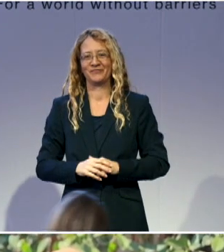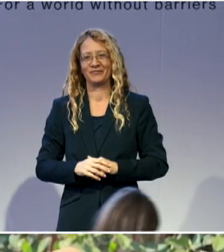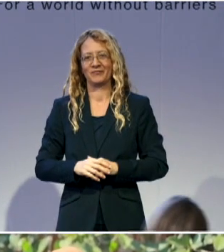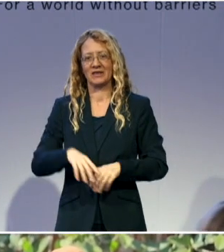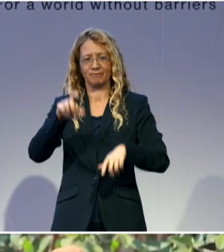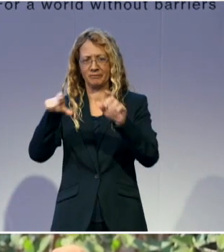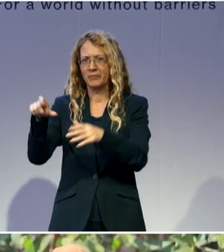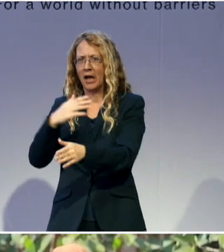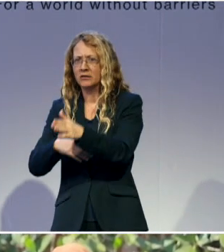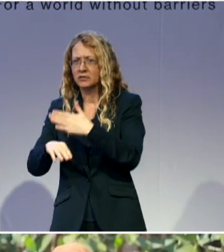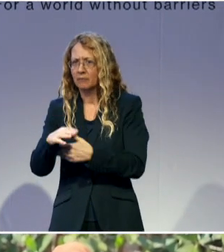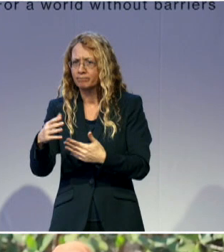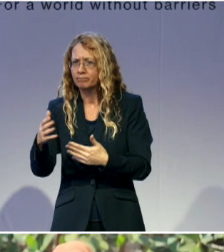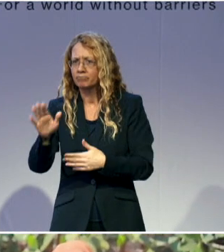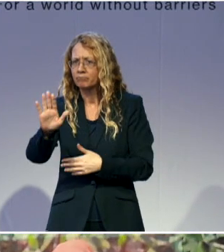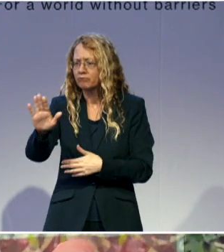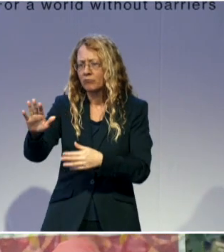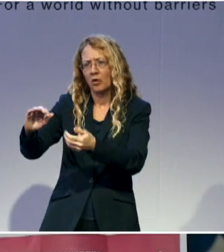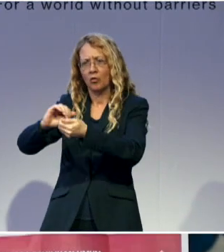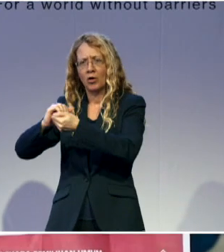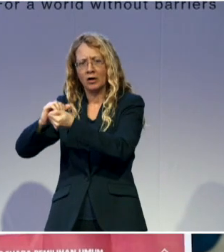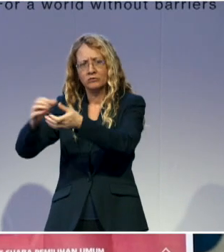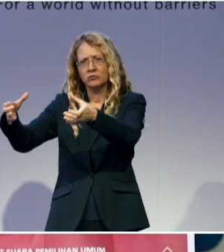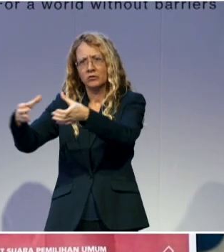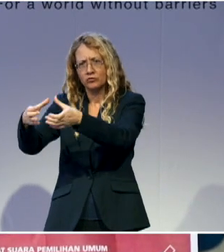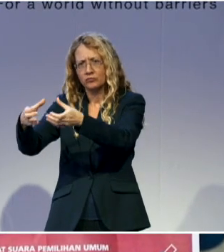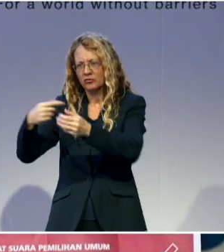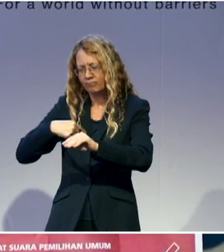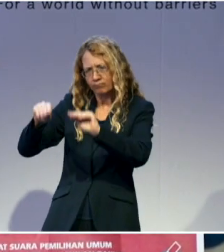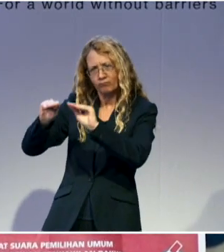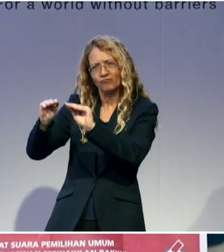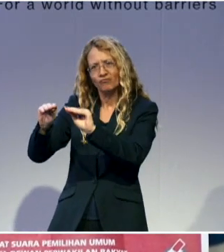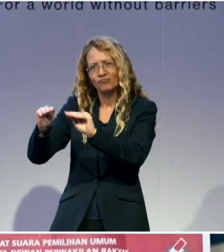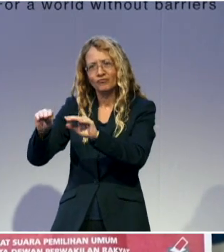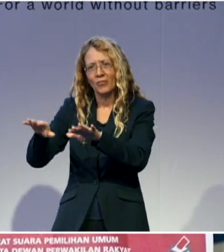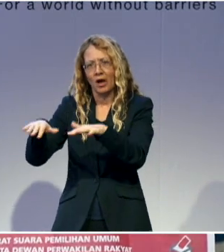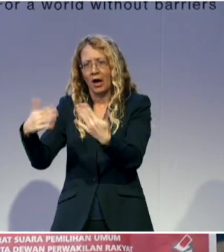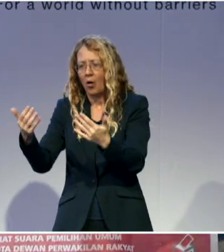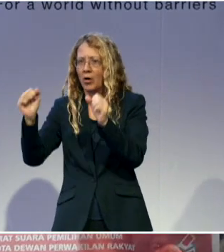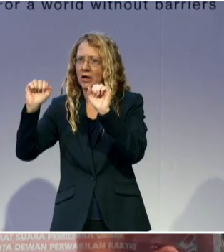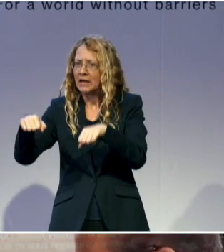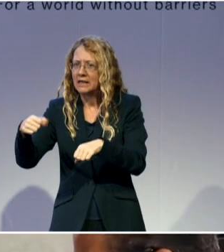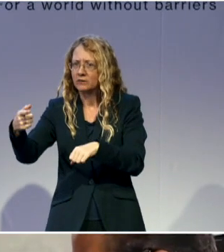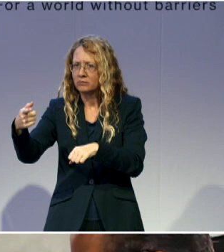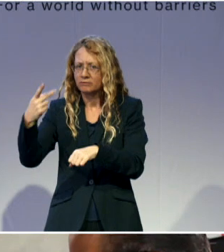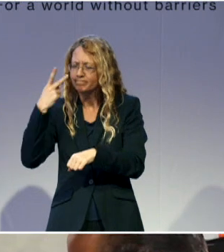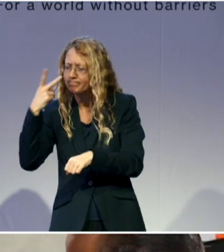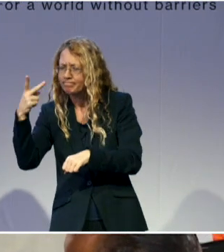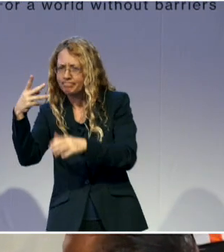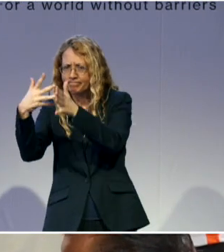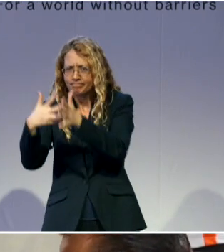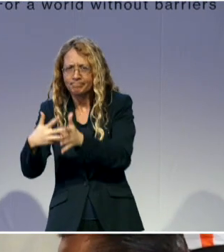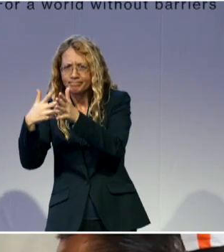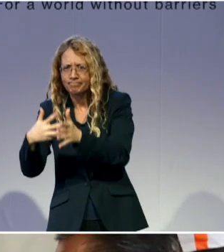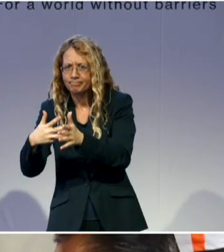disabilities and their organizations are trained as official observers and use checklists to collect data on access